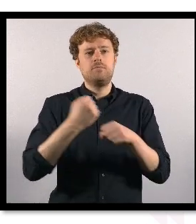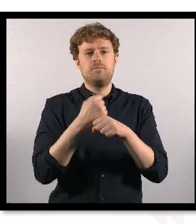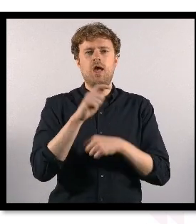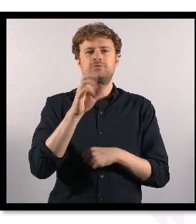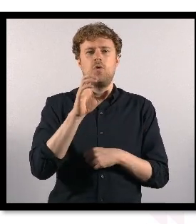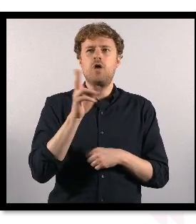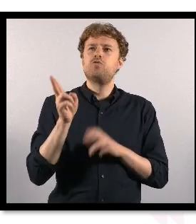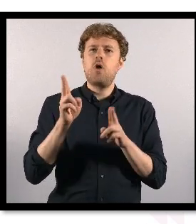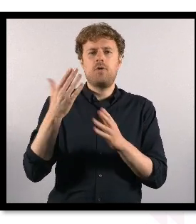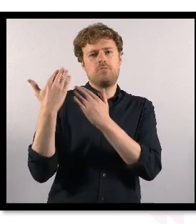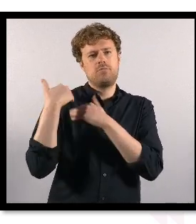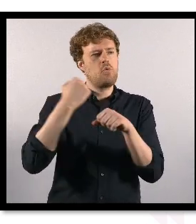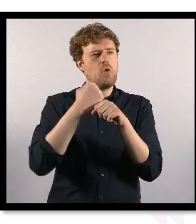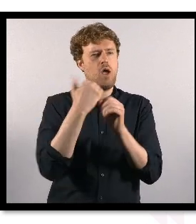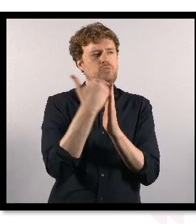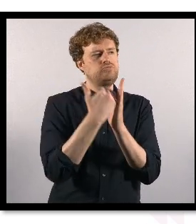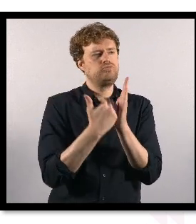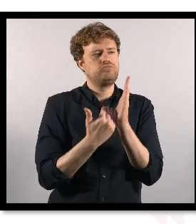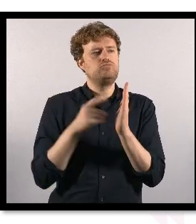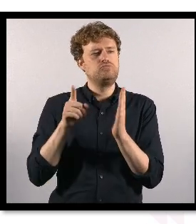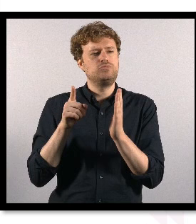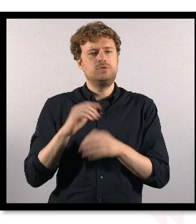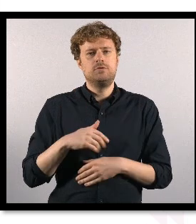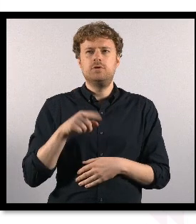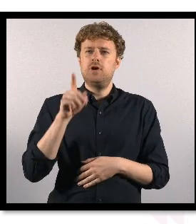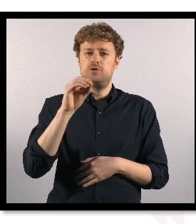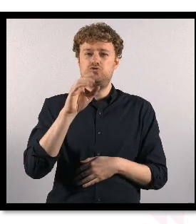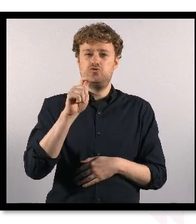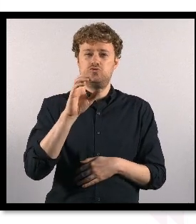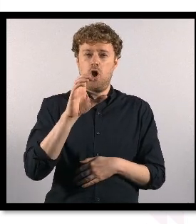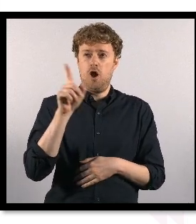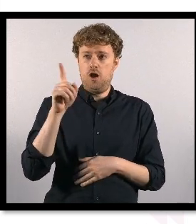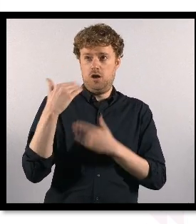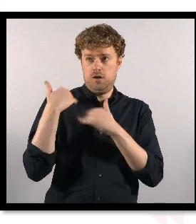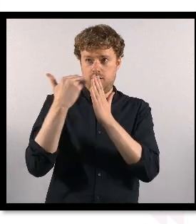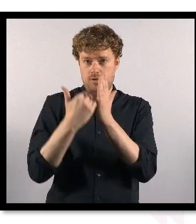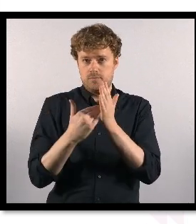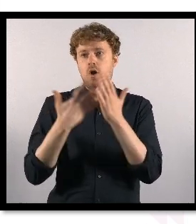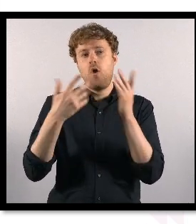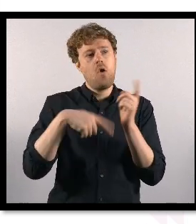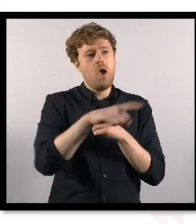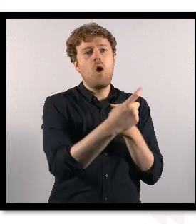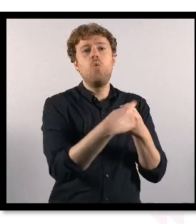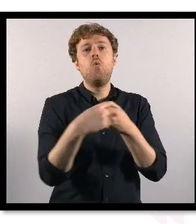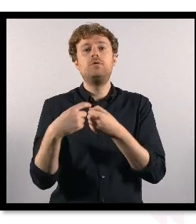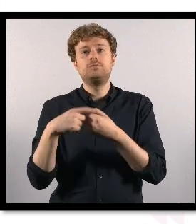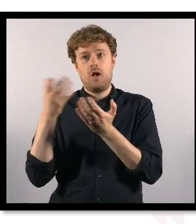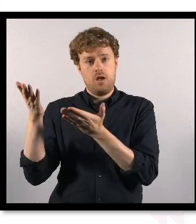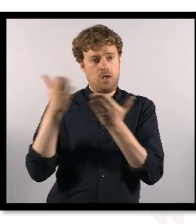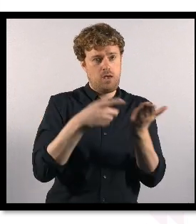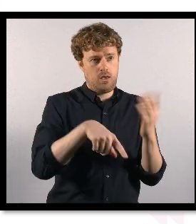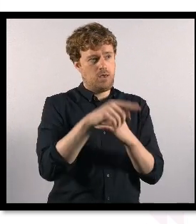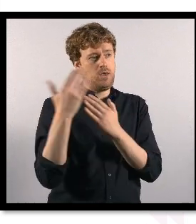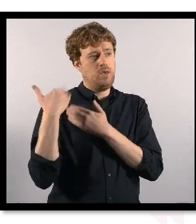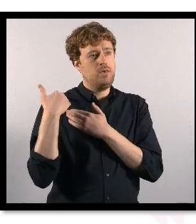probably heard it last year. And in here we are trying to focus on a couple of priorities for the year. And